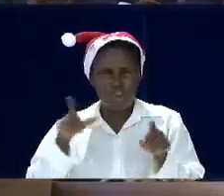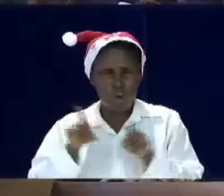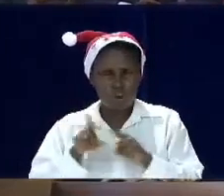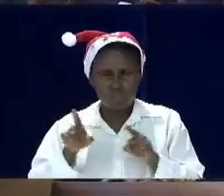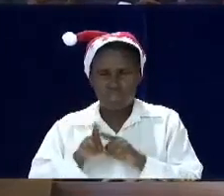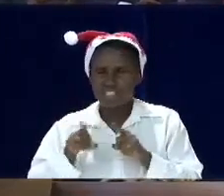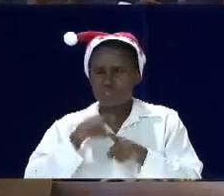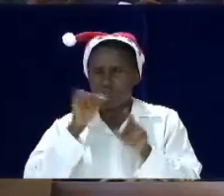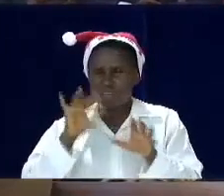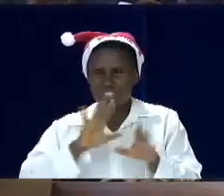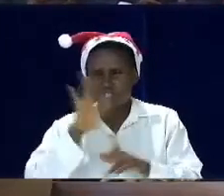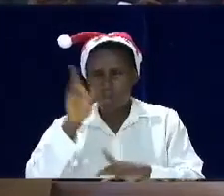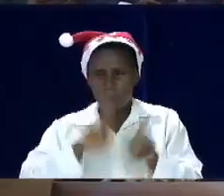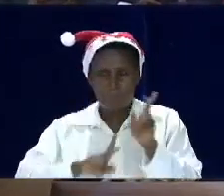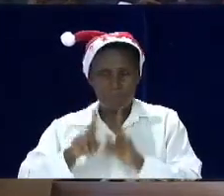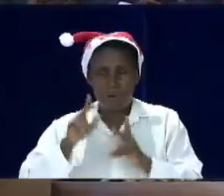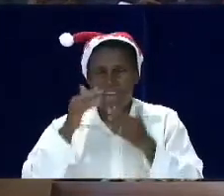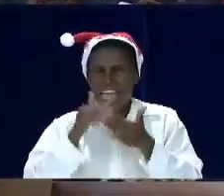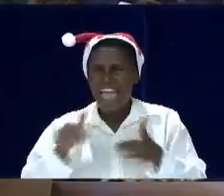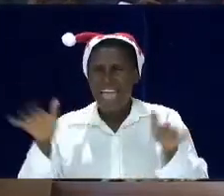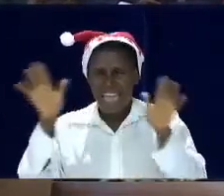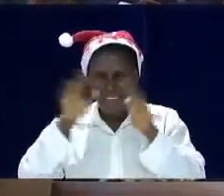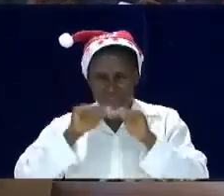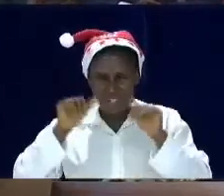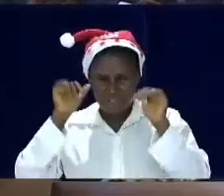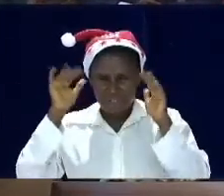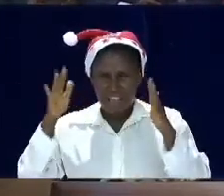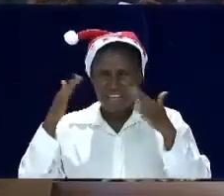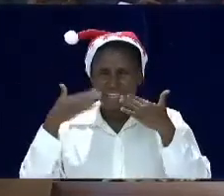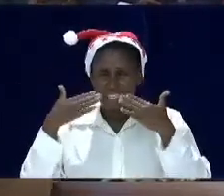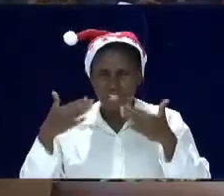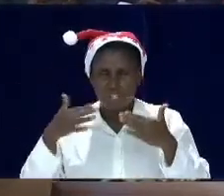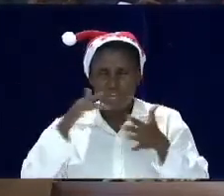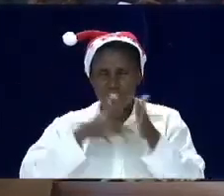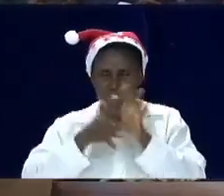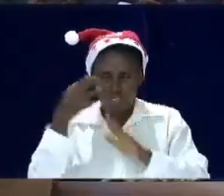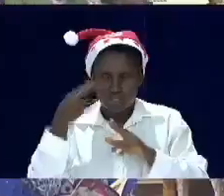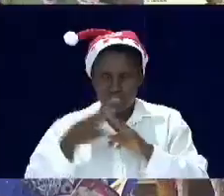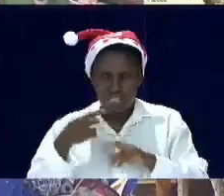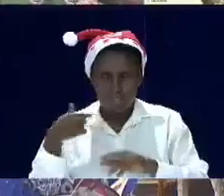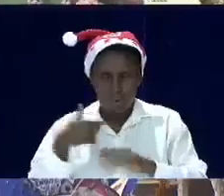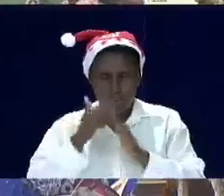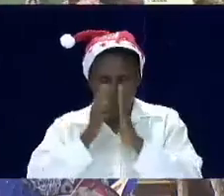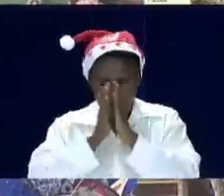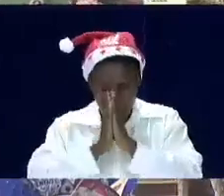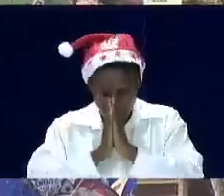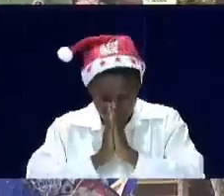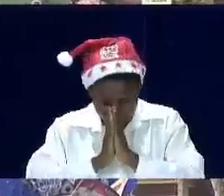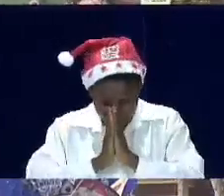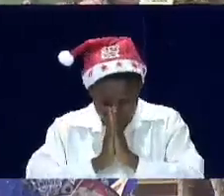you, Heavenly Father. In Jesus' name we pray.